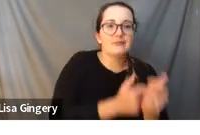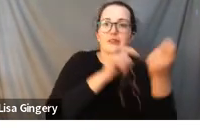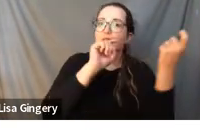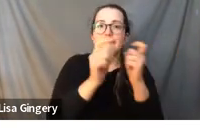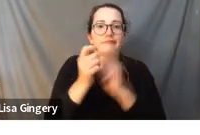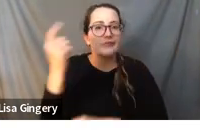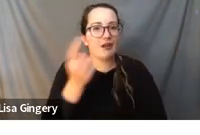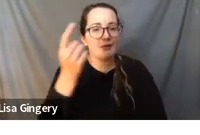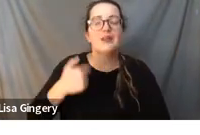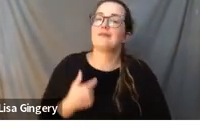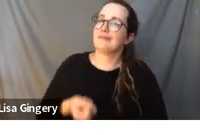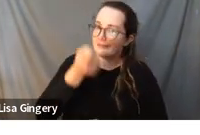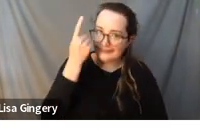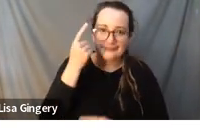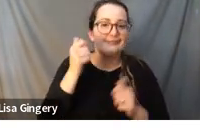totally understandable.